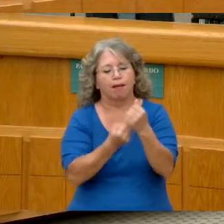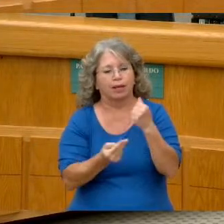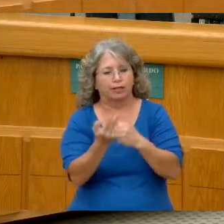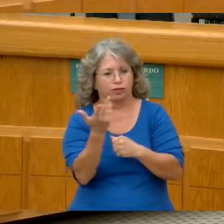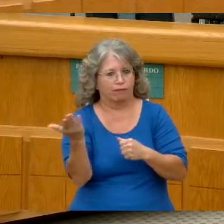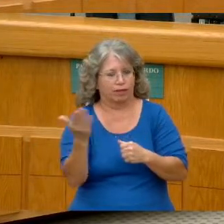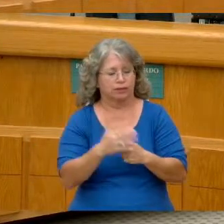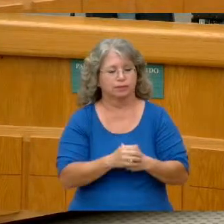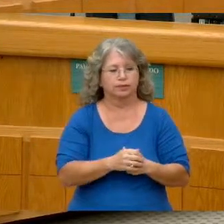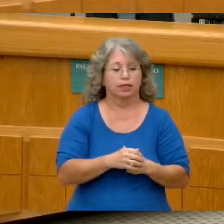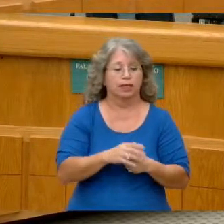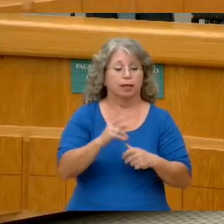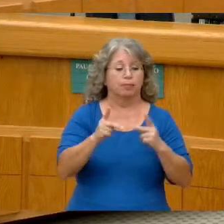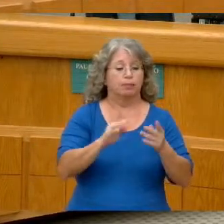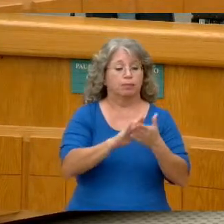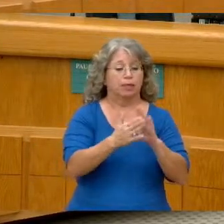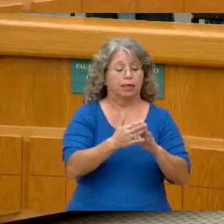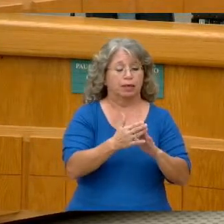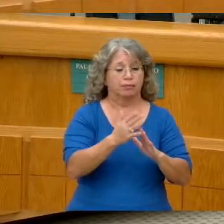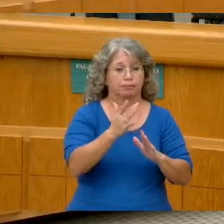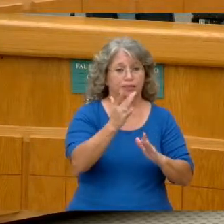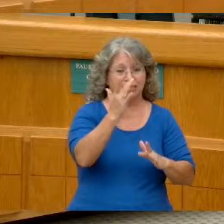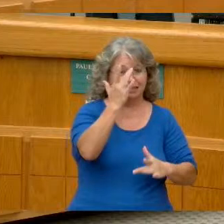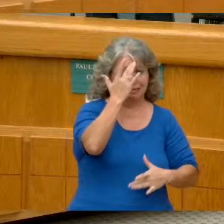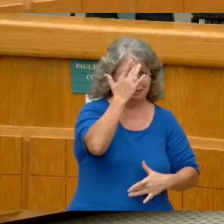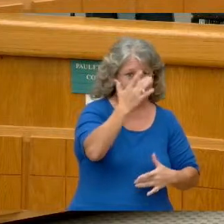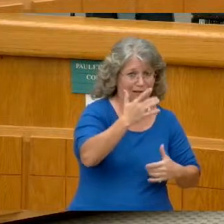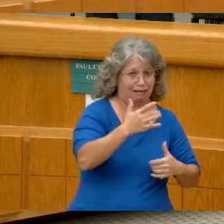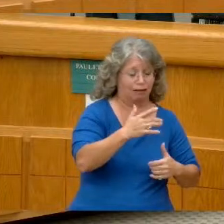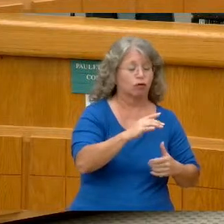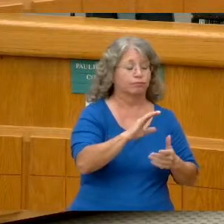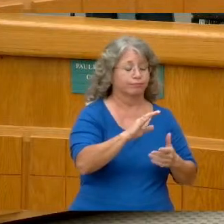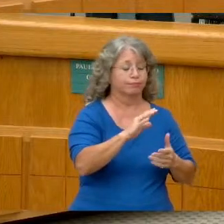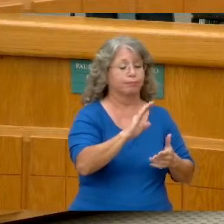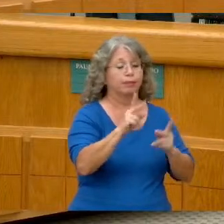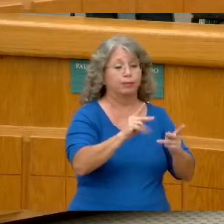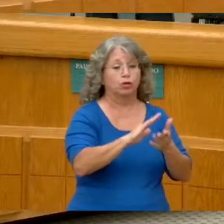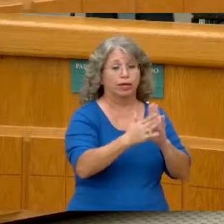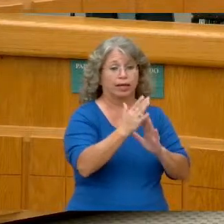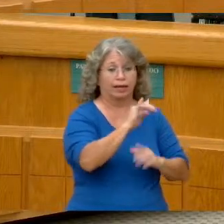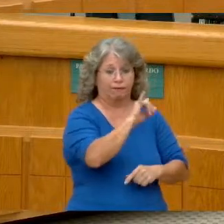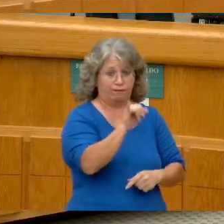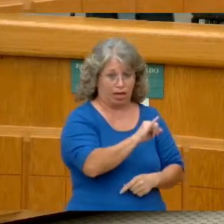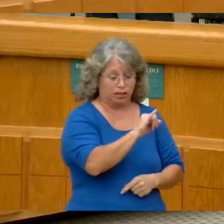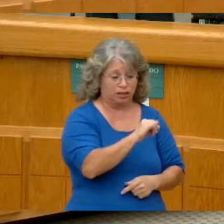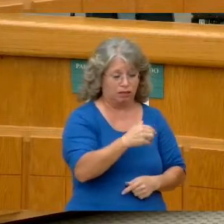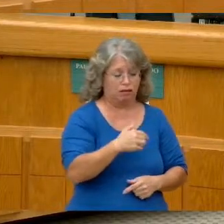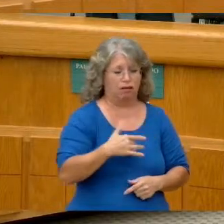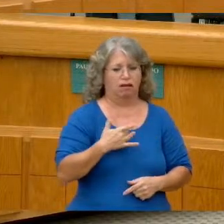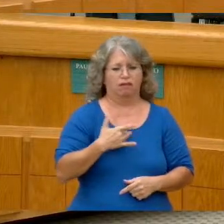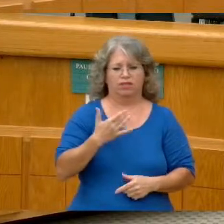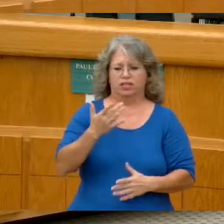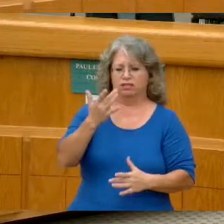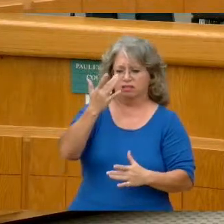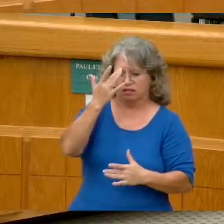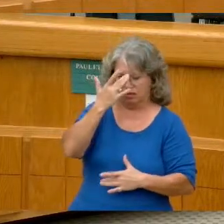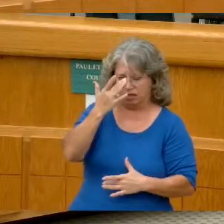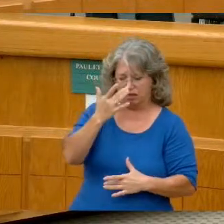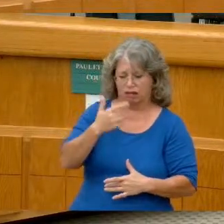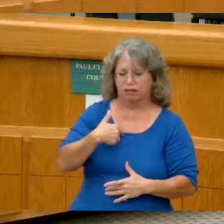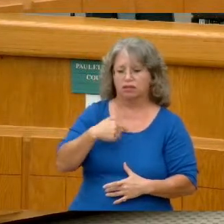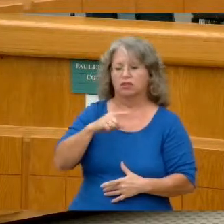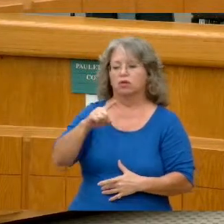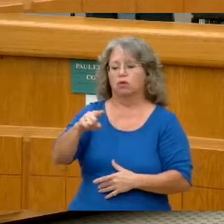get infected, and then they get sicker, and then they end up getting hospitalized in the ICU, and then some will go on to